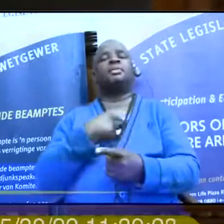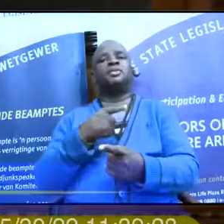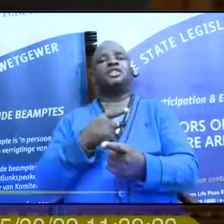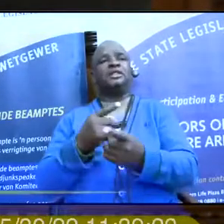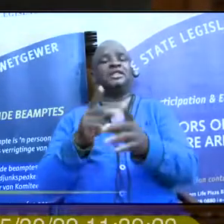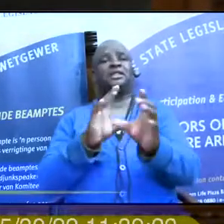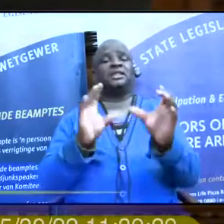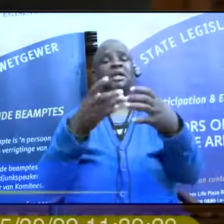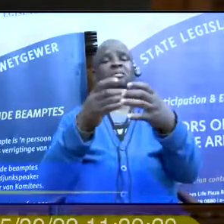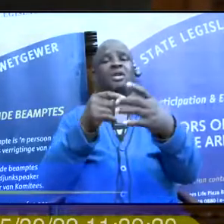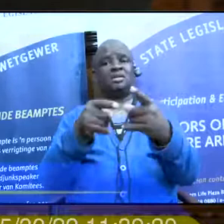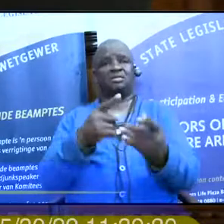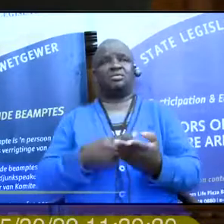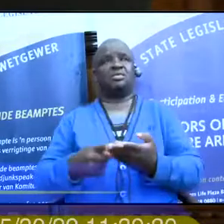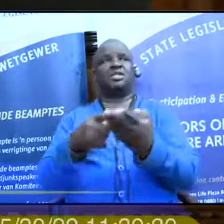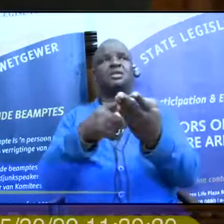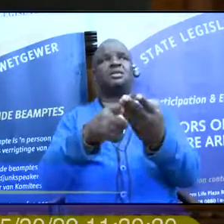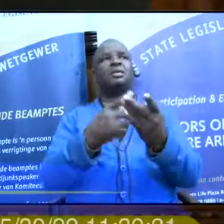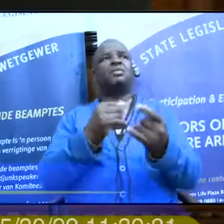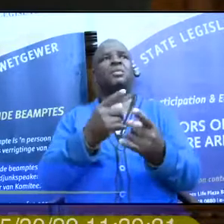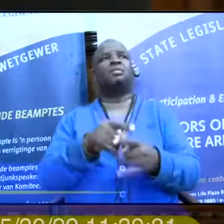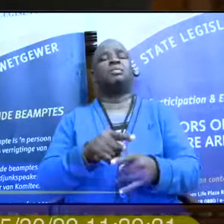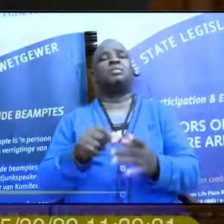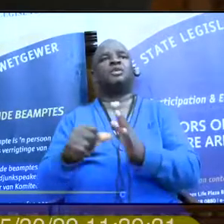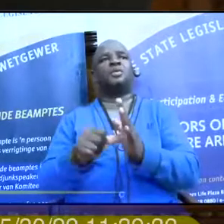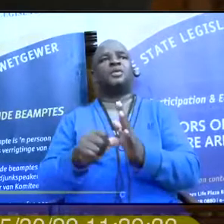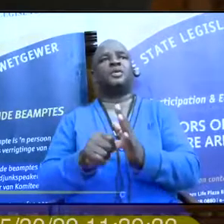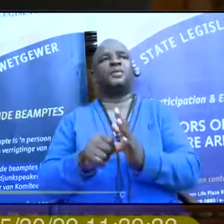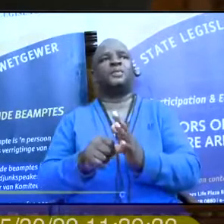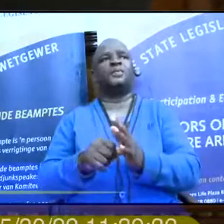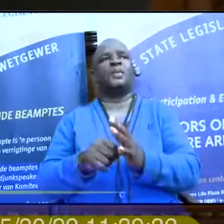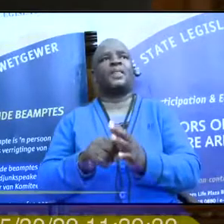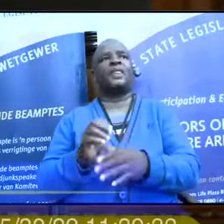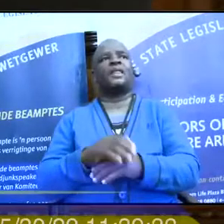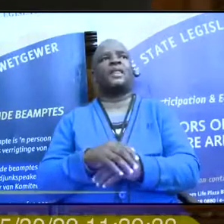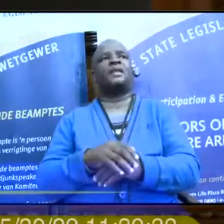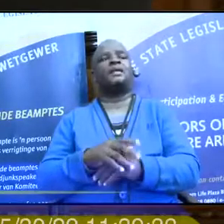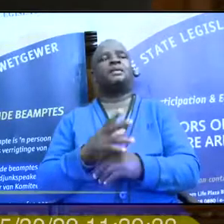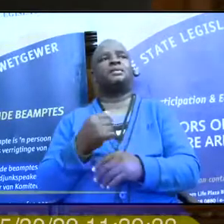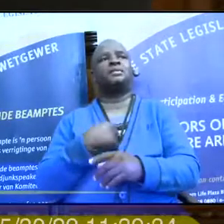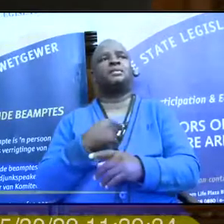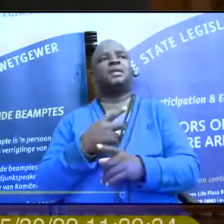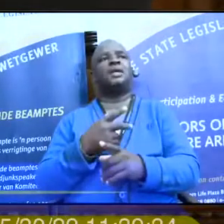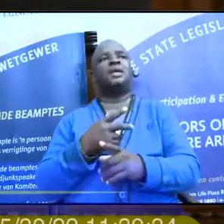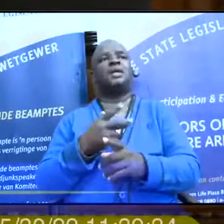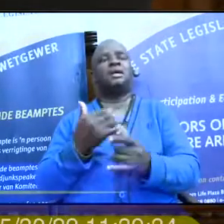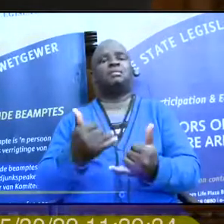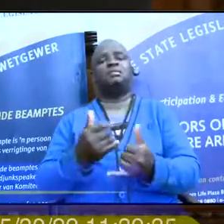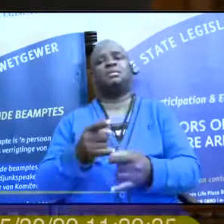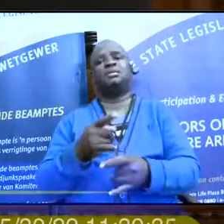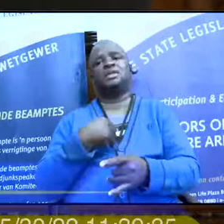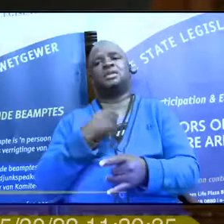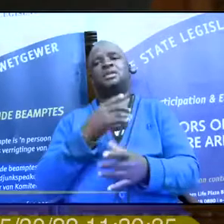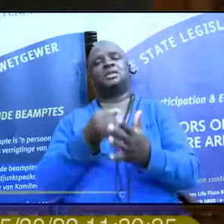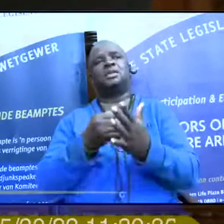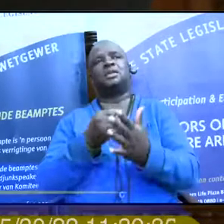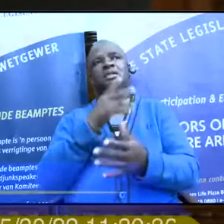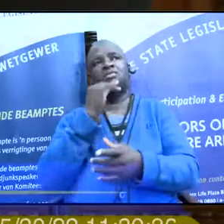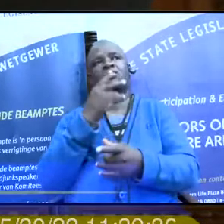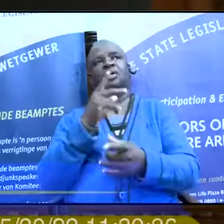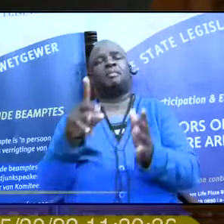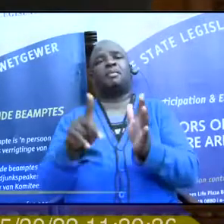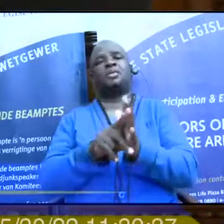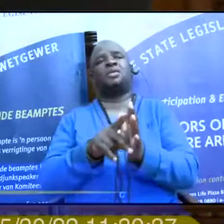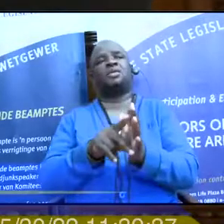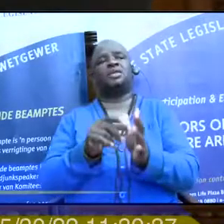collective bargaining and i think i'm speaking to the converted i think everybody knows this this is just a policy statement that i'm going to make